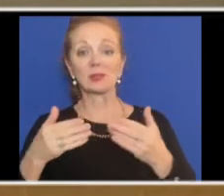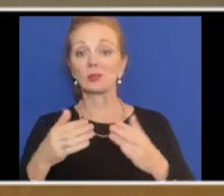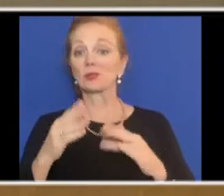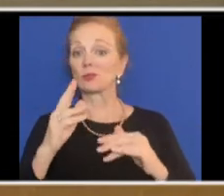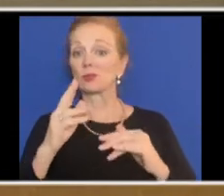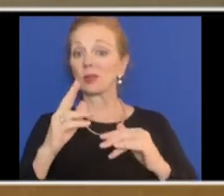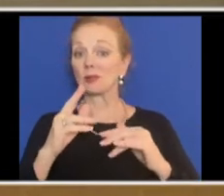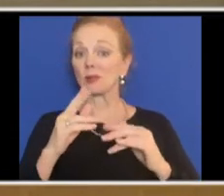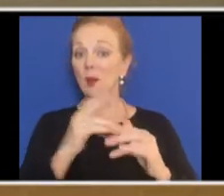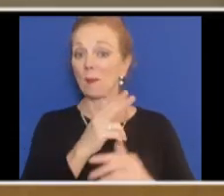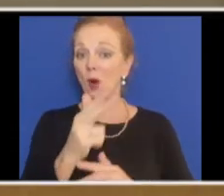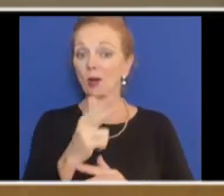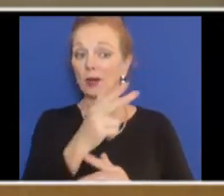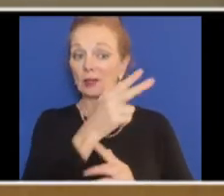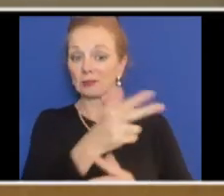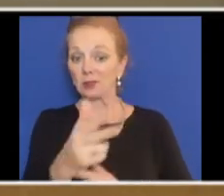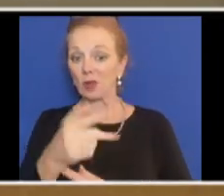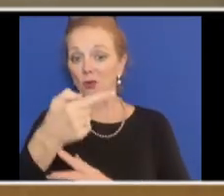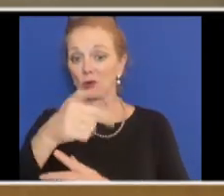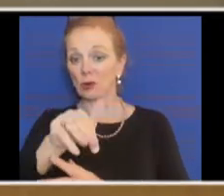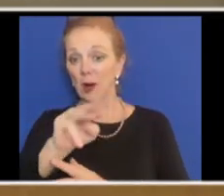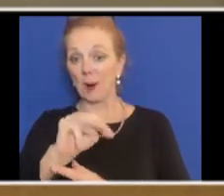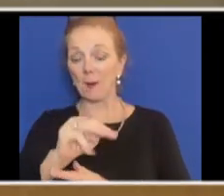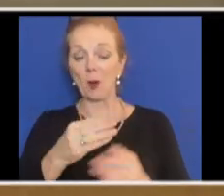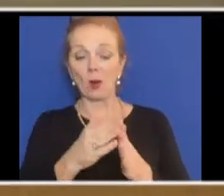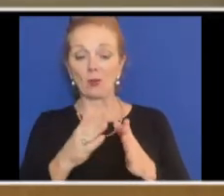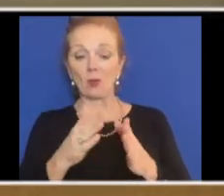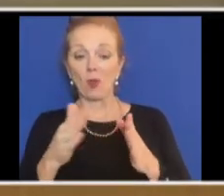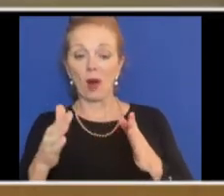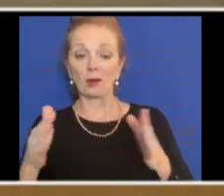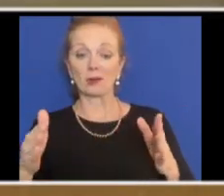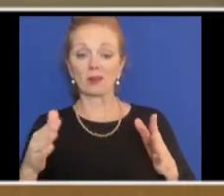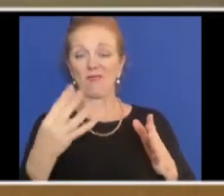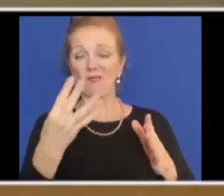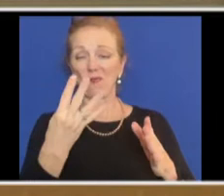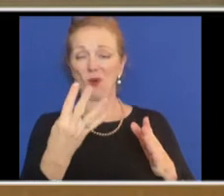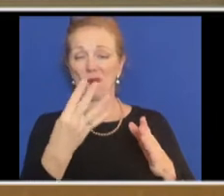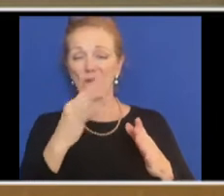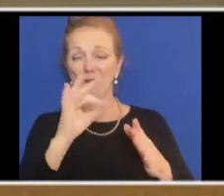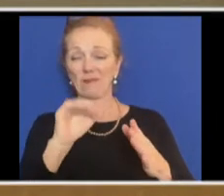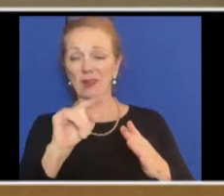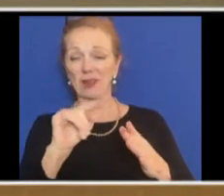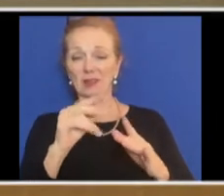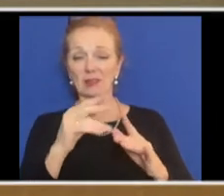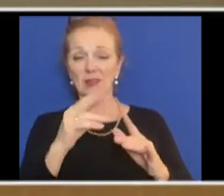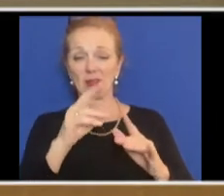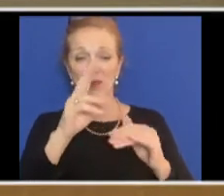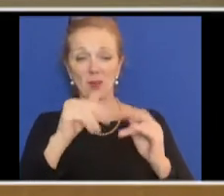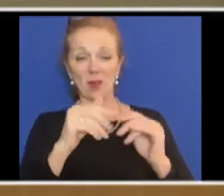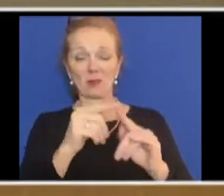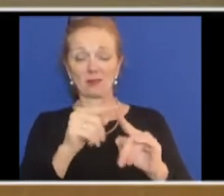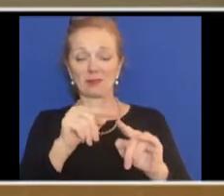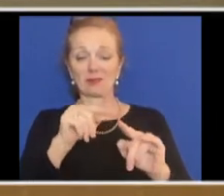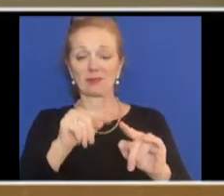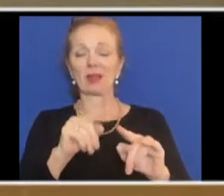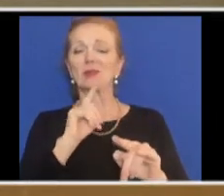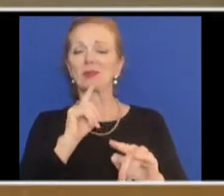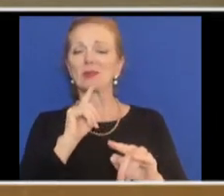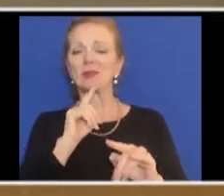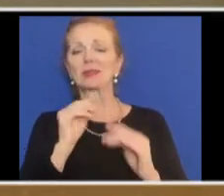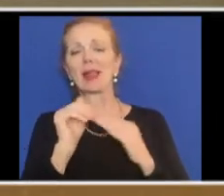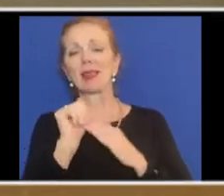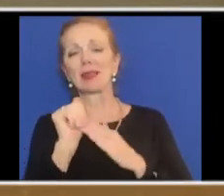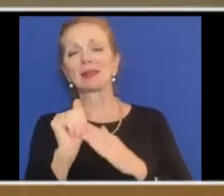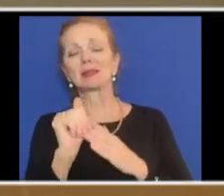Graham widening gram four feet moving their building back so it's it really leads